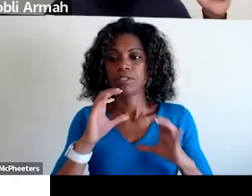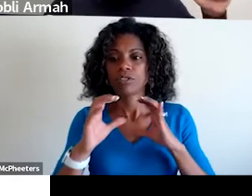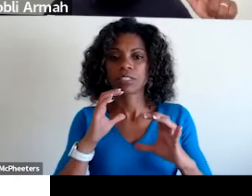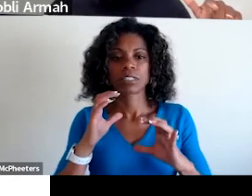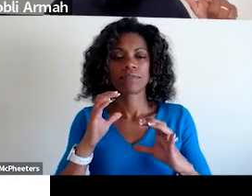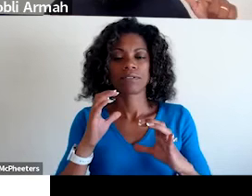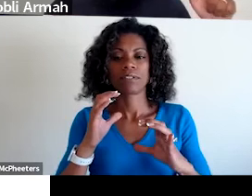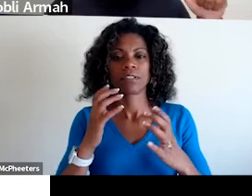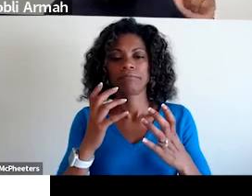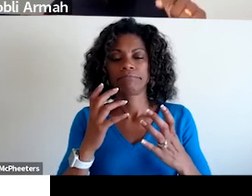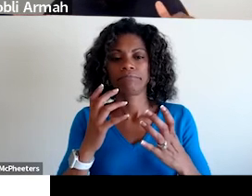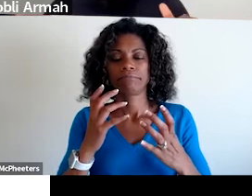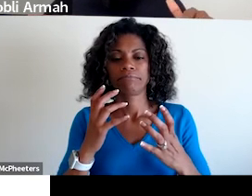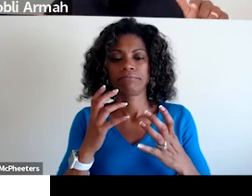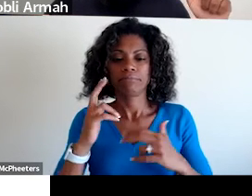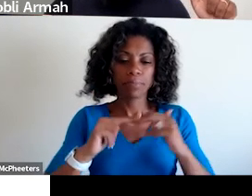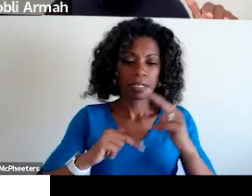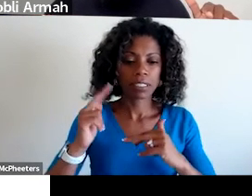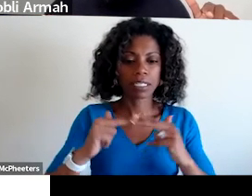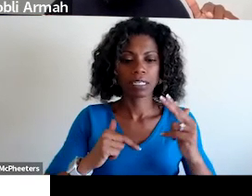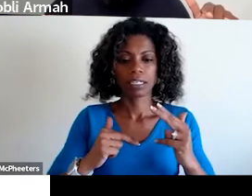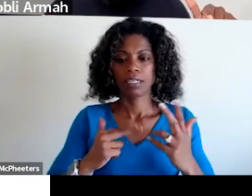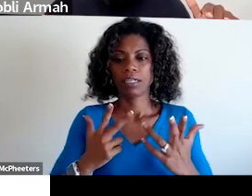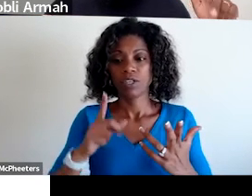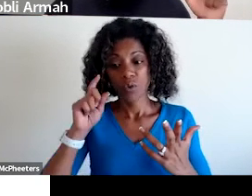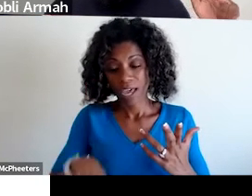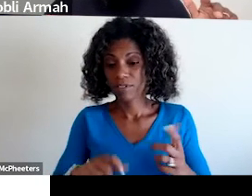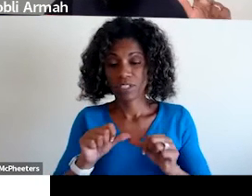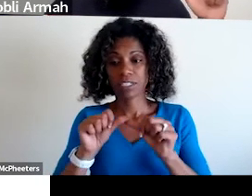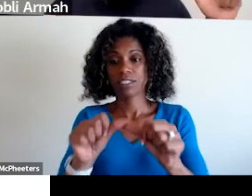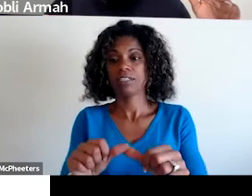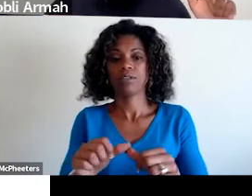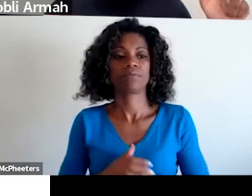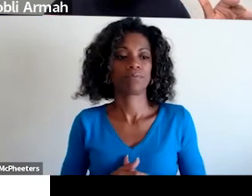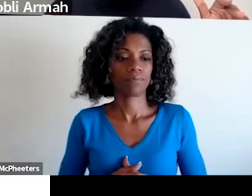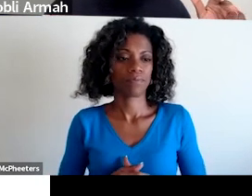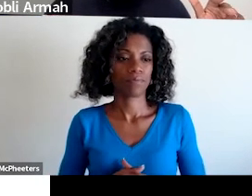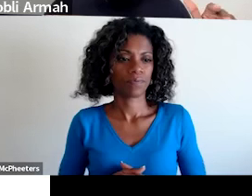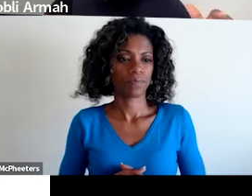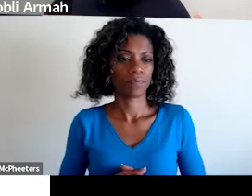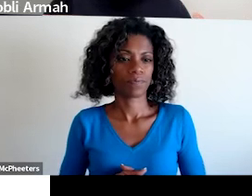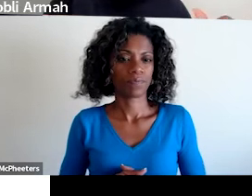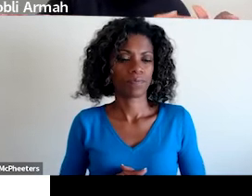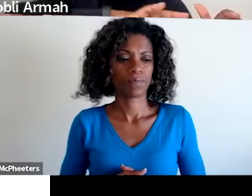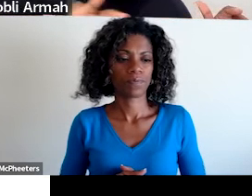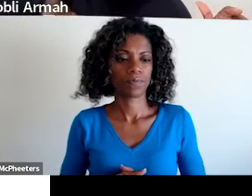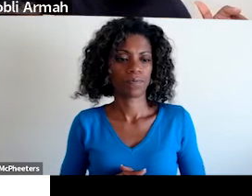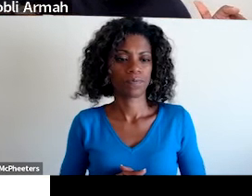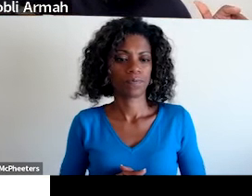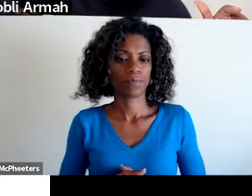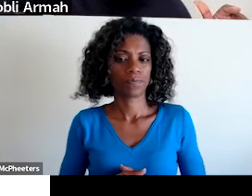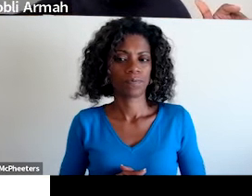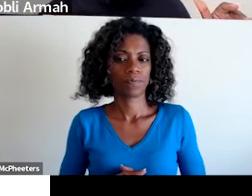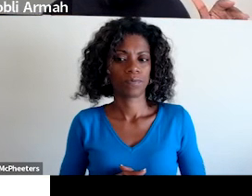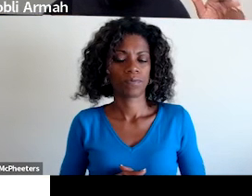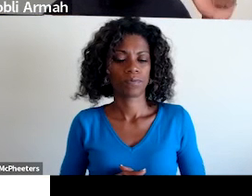present, you make sure you're talking about the systemic issues and not just the events. And then lastly, you work internally to figure out how do we get out of this work